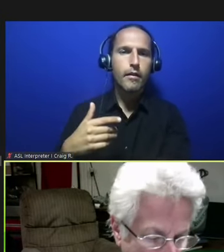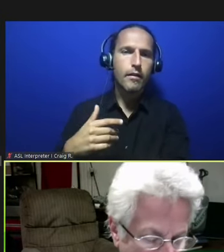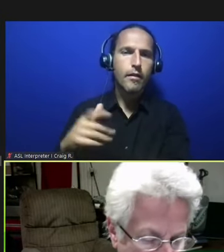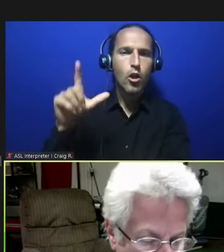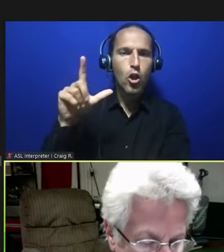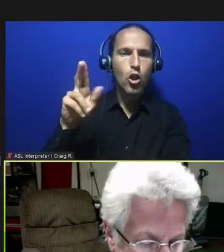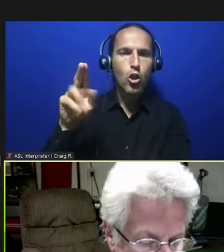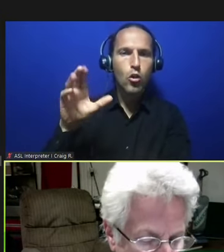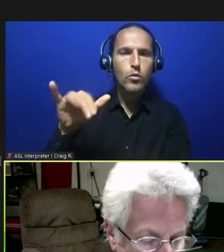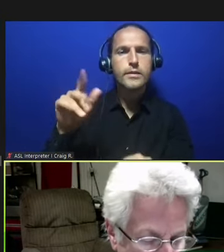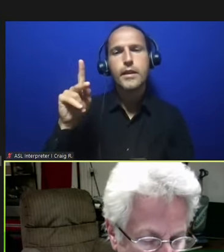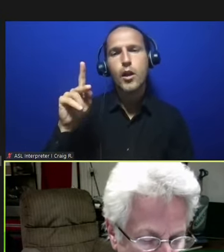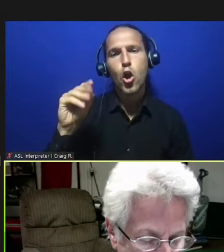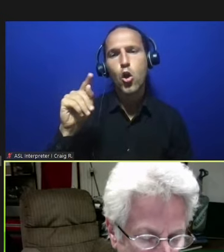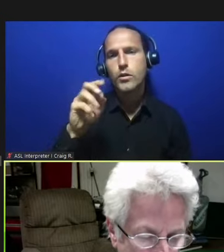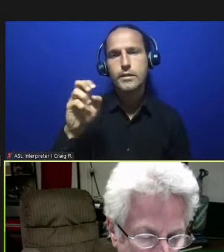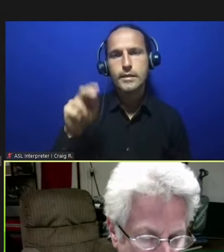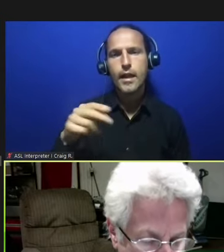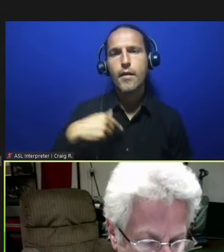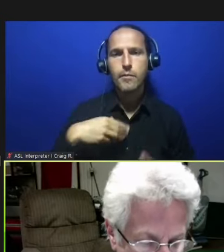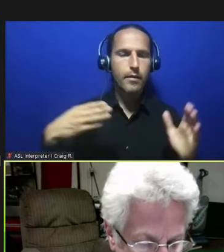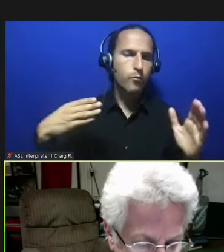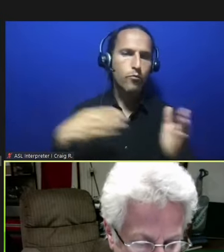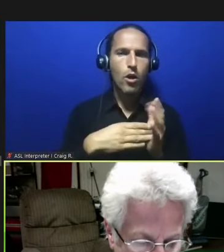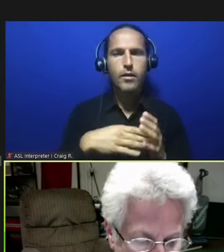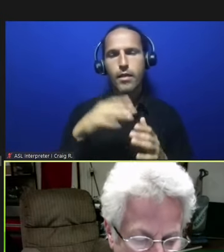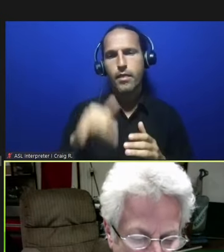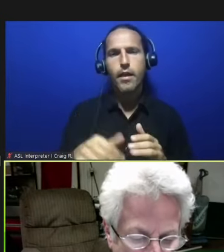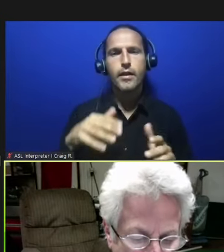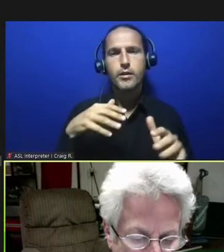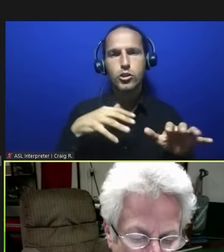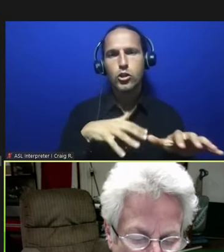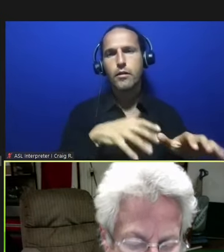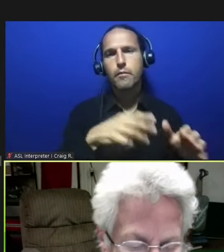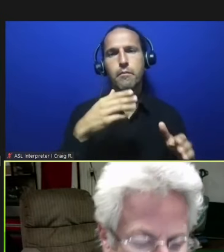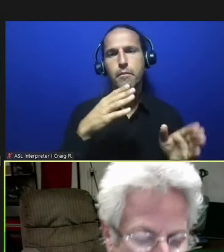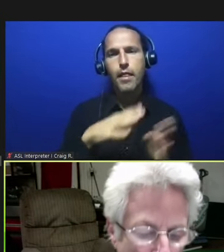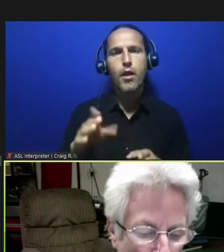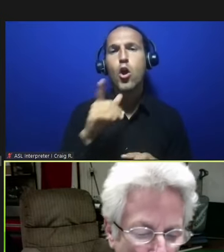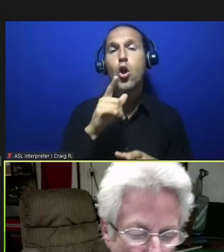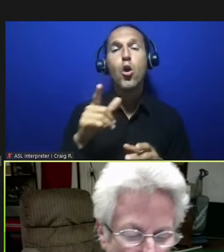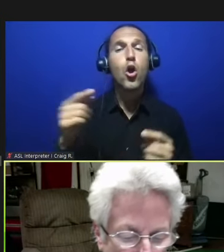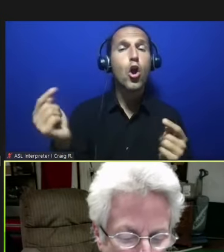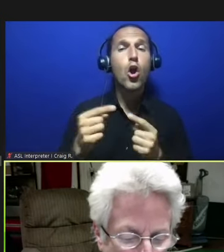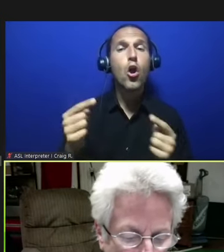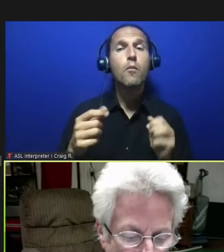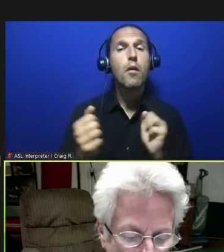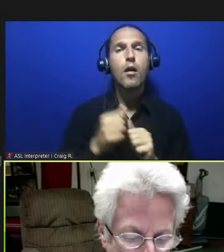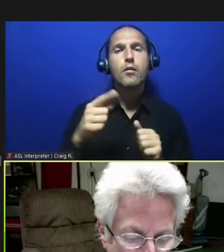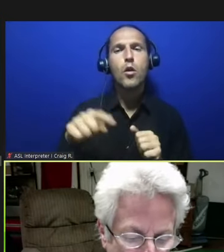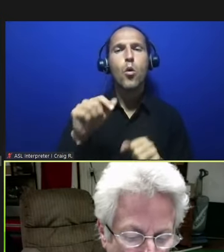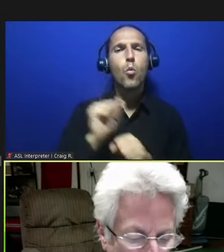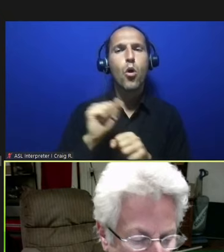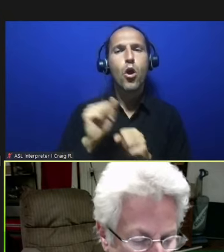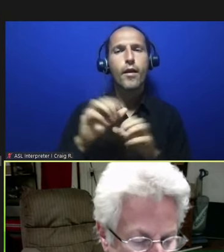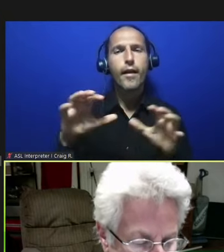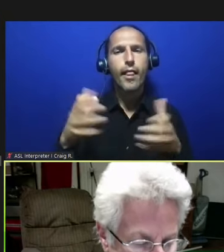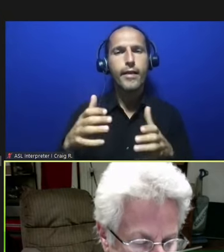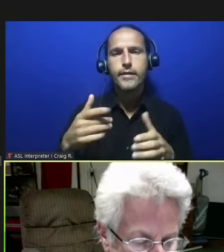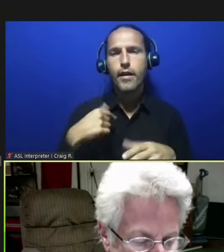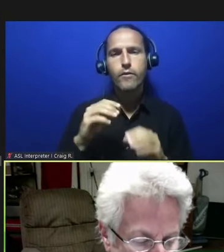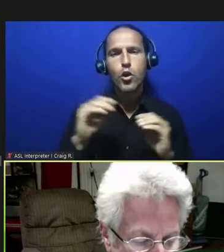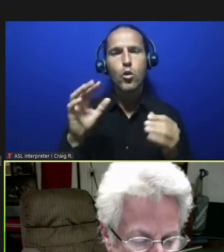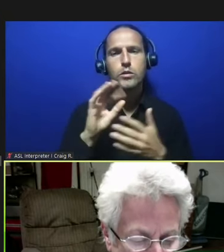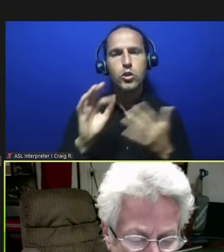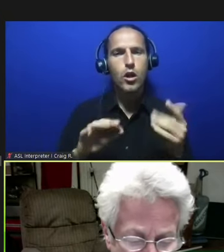make. I do oppose the congestion pricing plan. The people who will be hurt the most are the working class people who have no